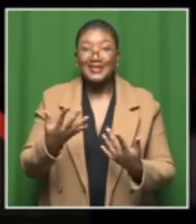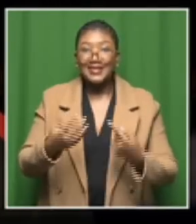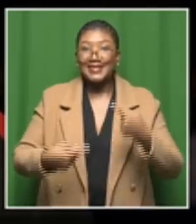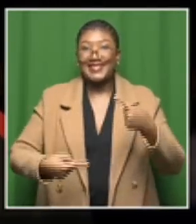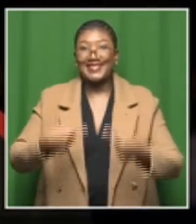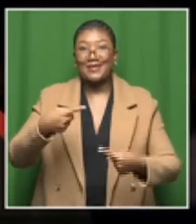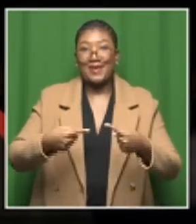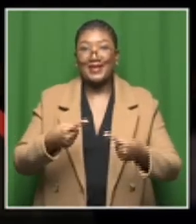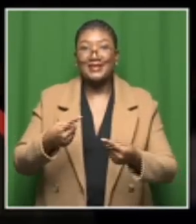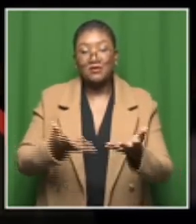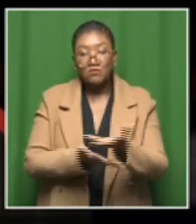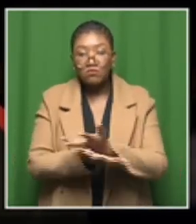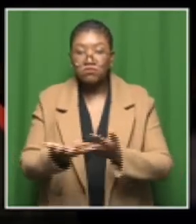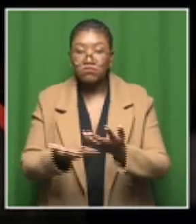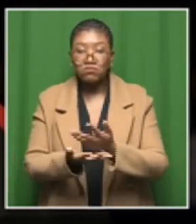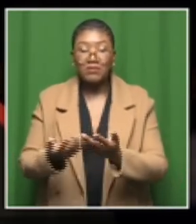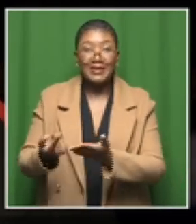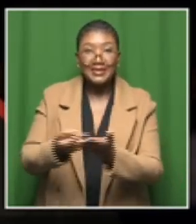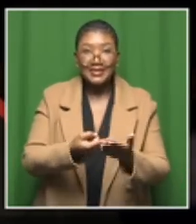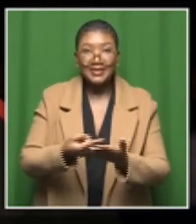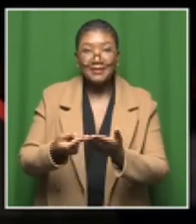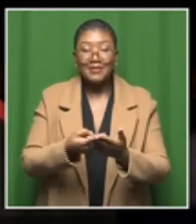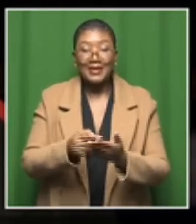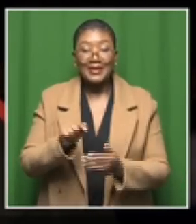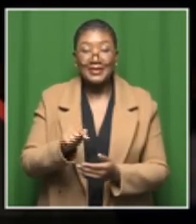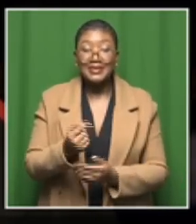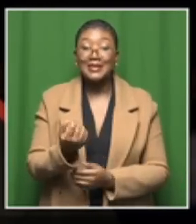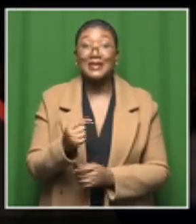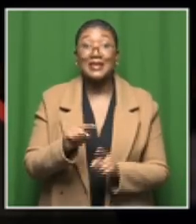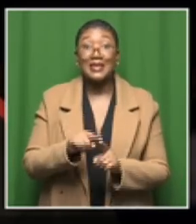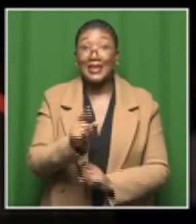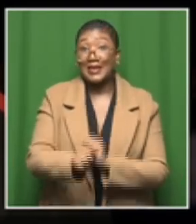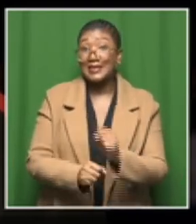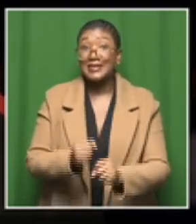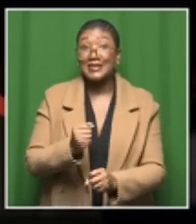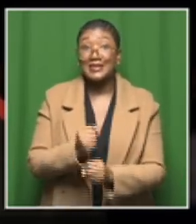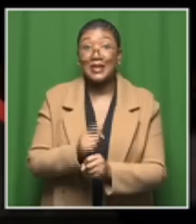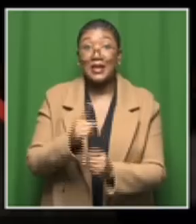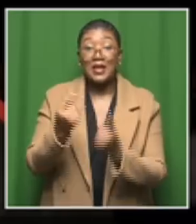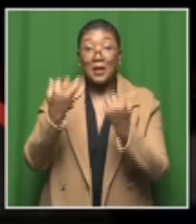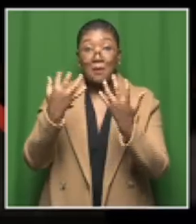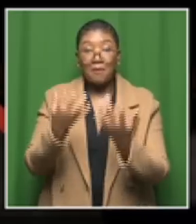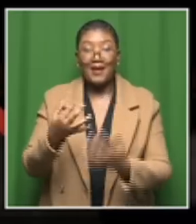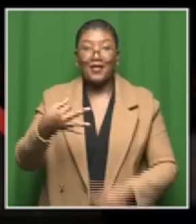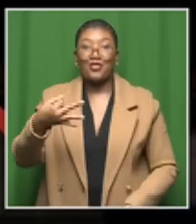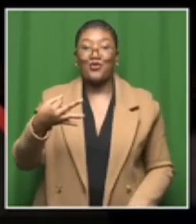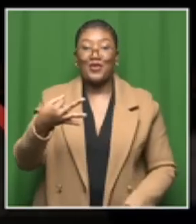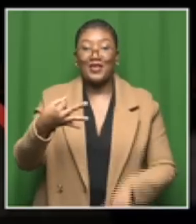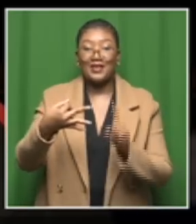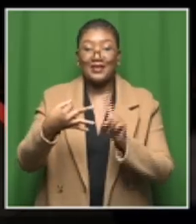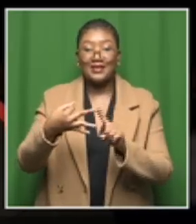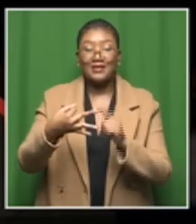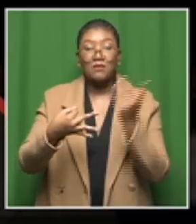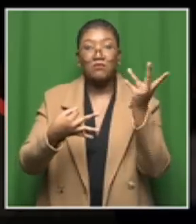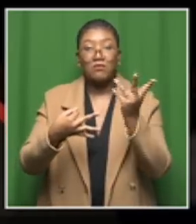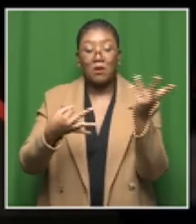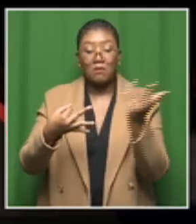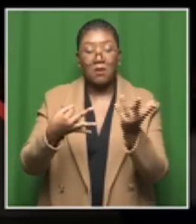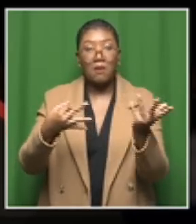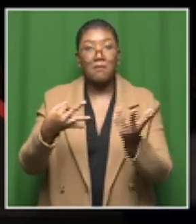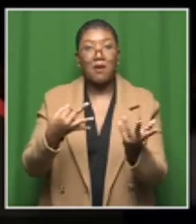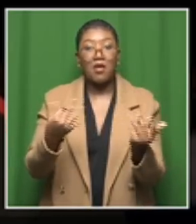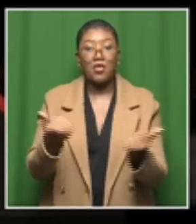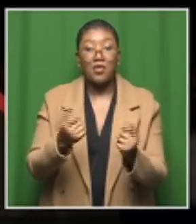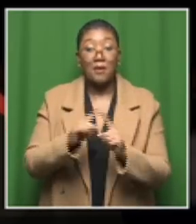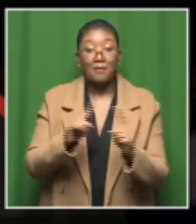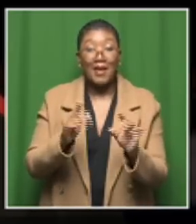thing, the budget adventures this year, 3 budgets in a few months, we need to have these debates about what are our expenditure priorities, what must we